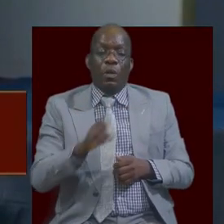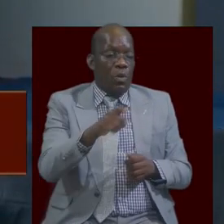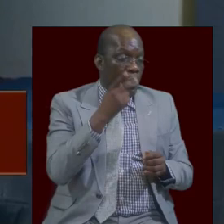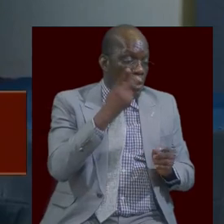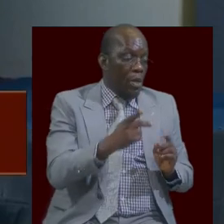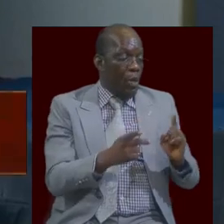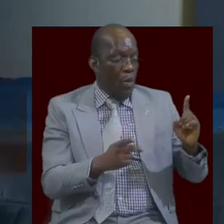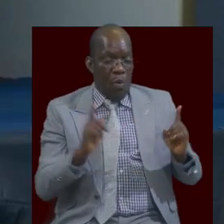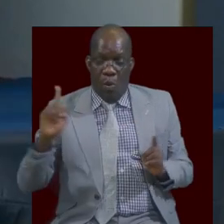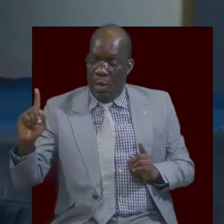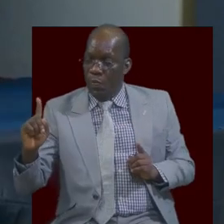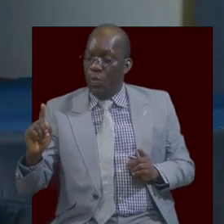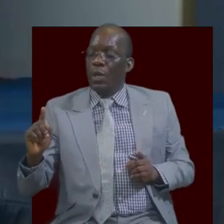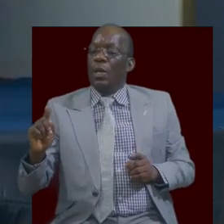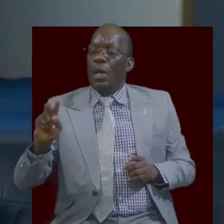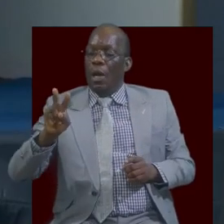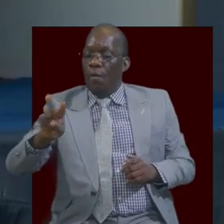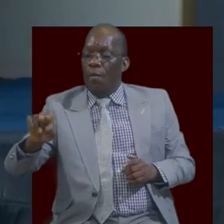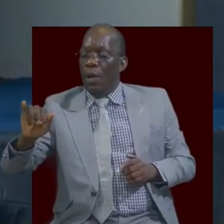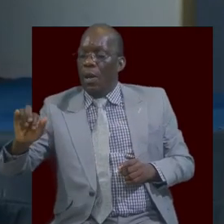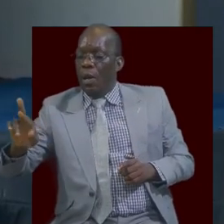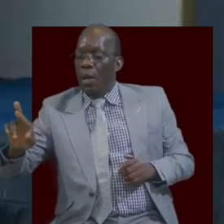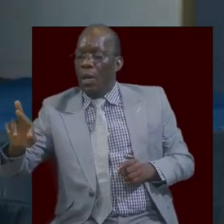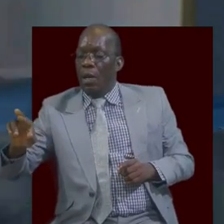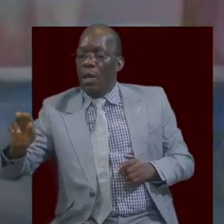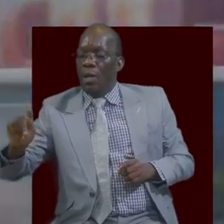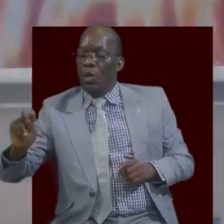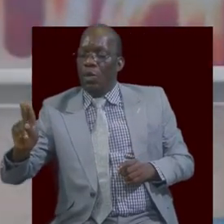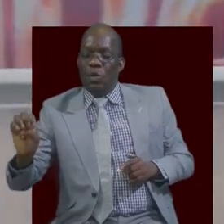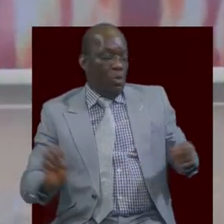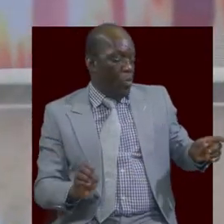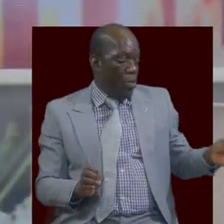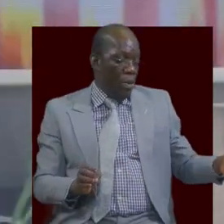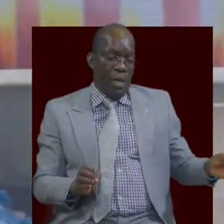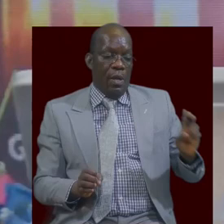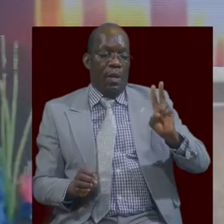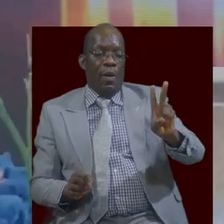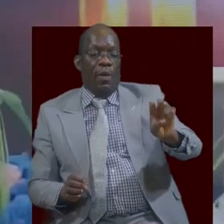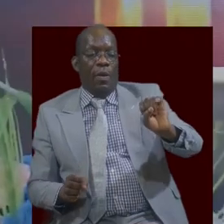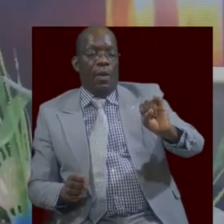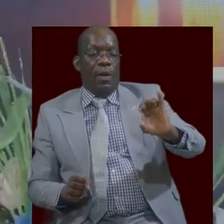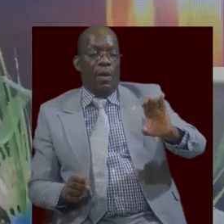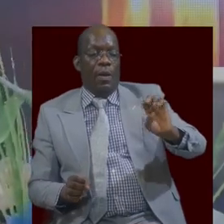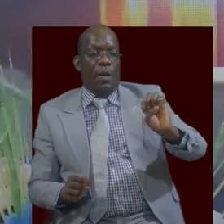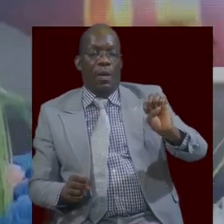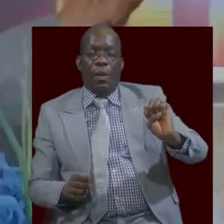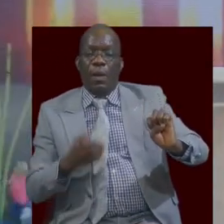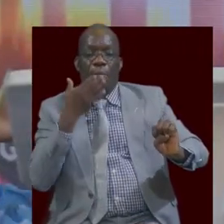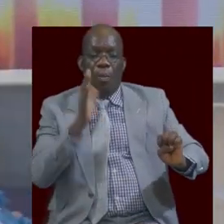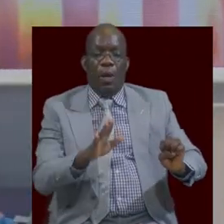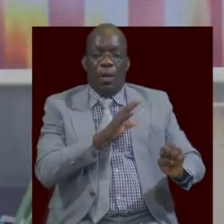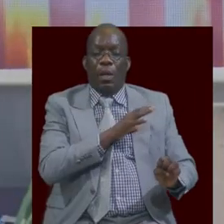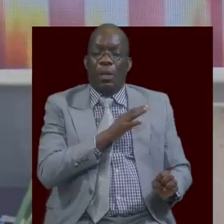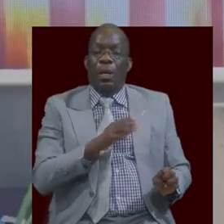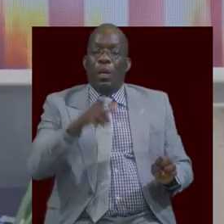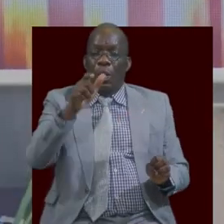hand vice. And you make your choice, and God says, behold, I put before you